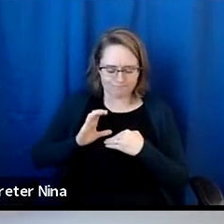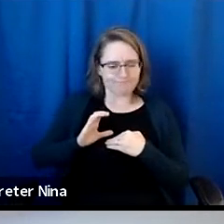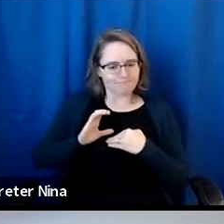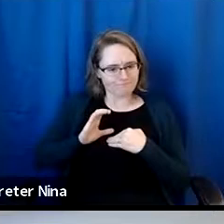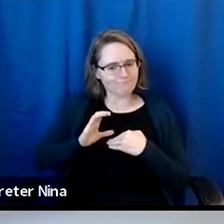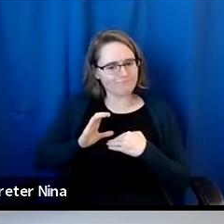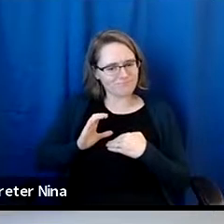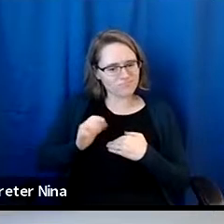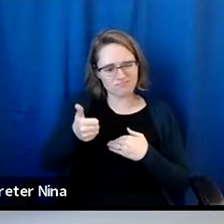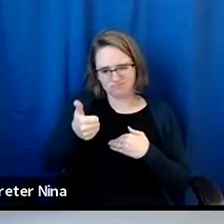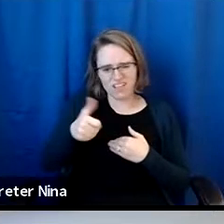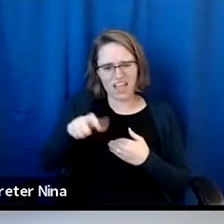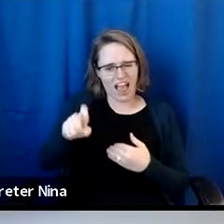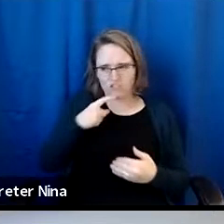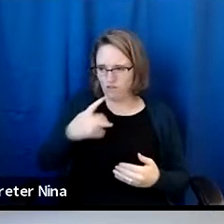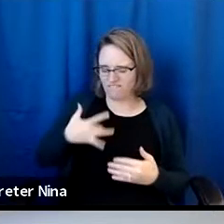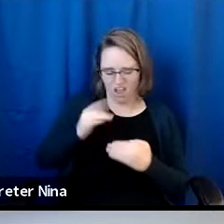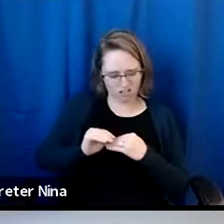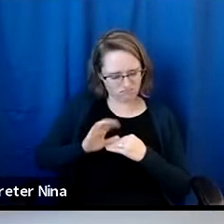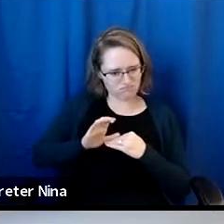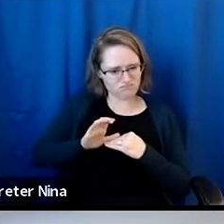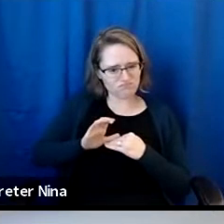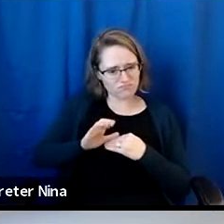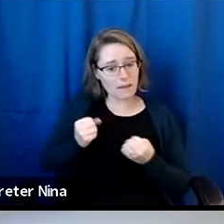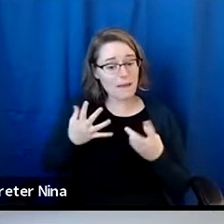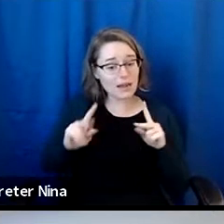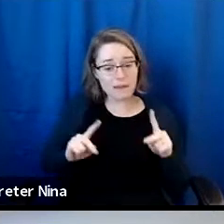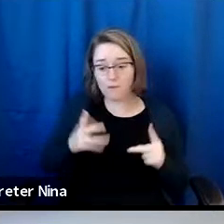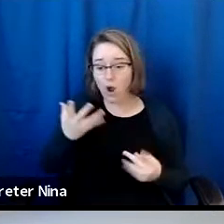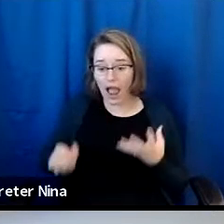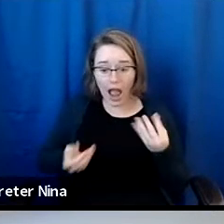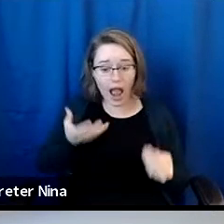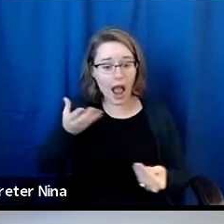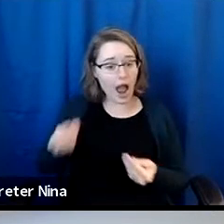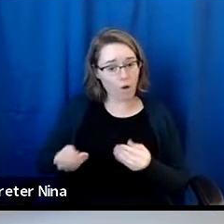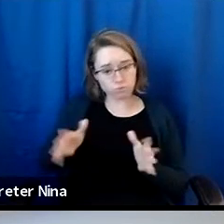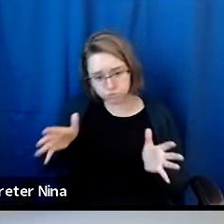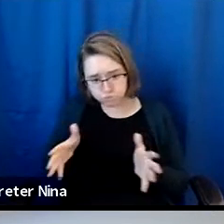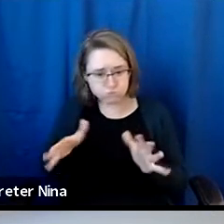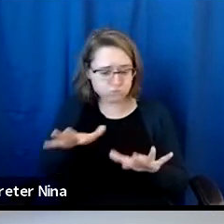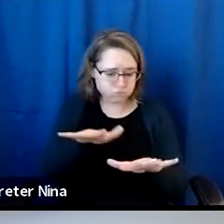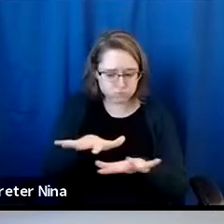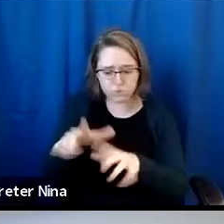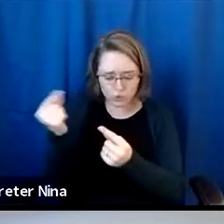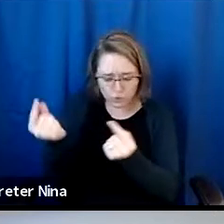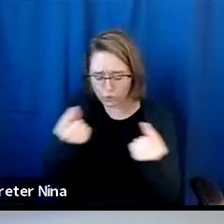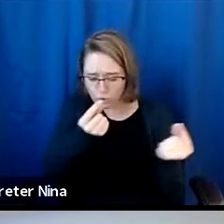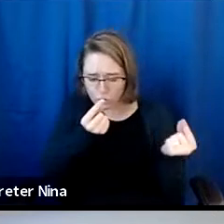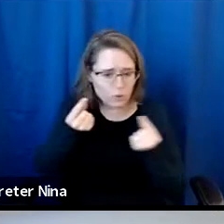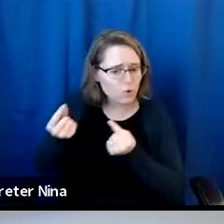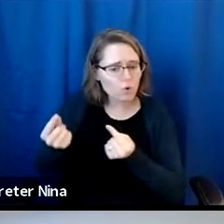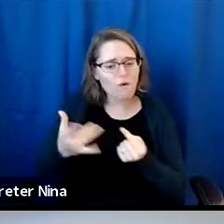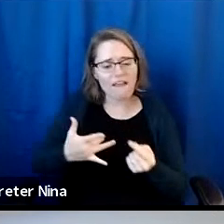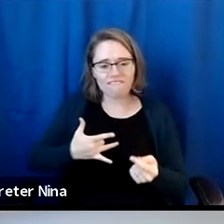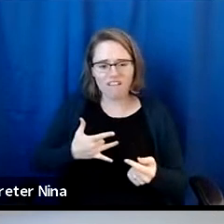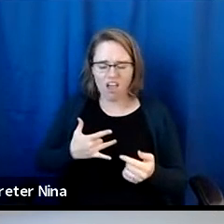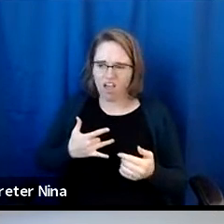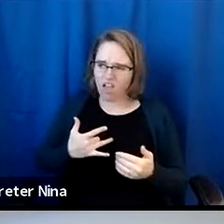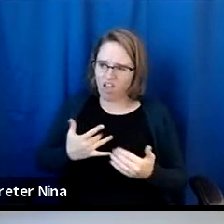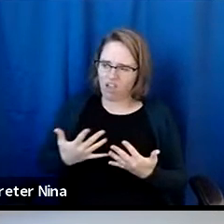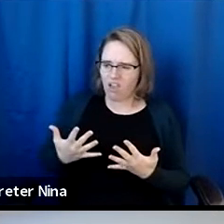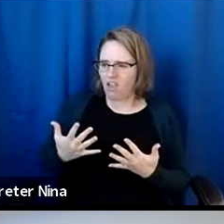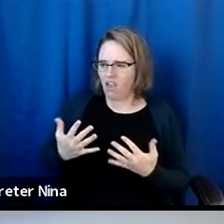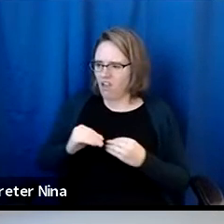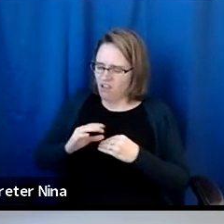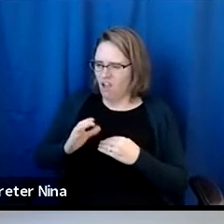cup has to be full. You know, a lot of people are out and goal oriented and driven, and they do, and they feel like they're not getting ahead. You